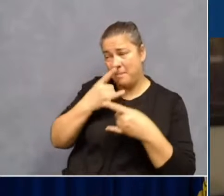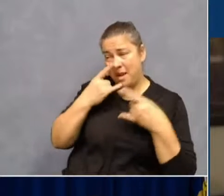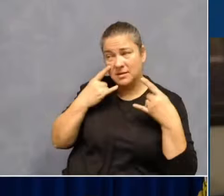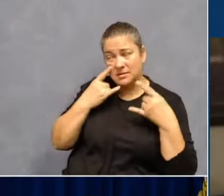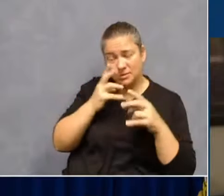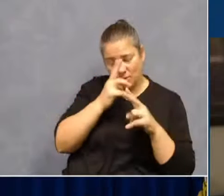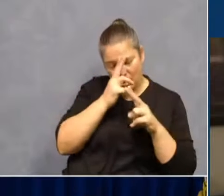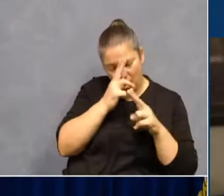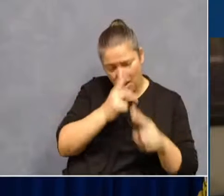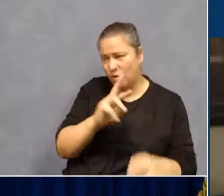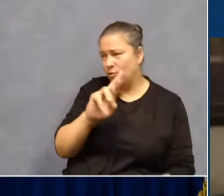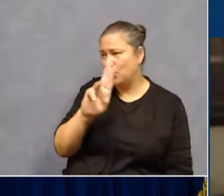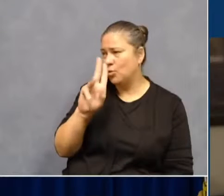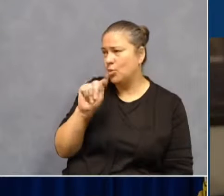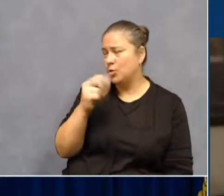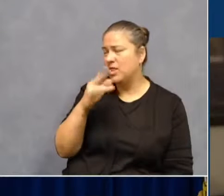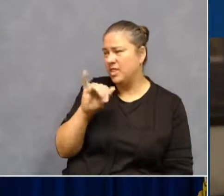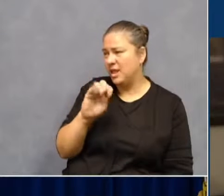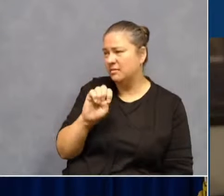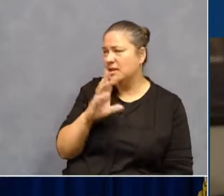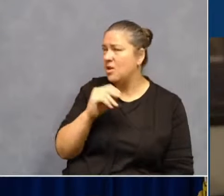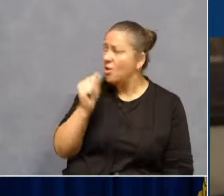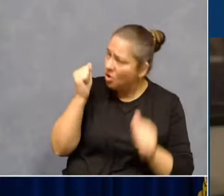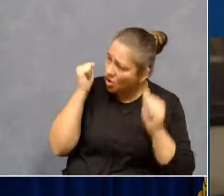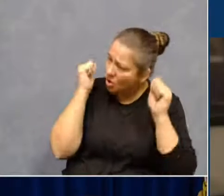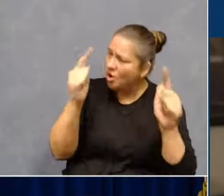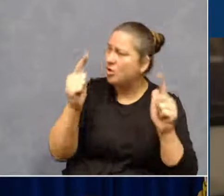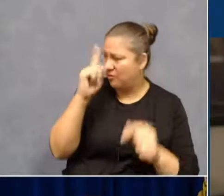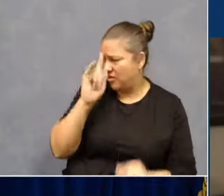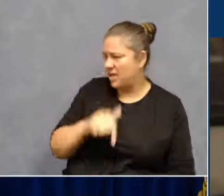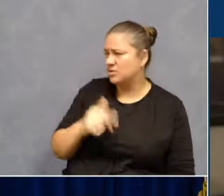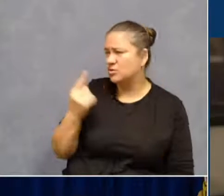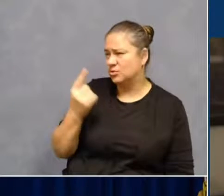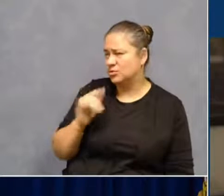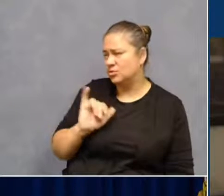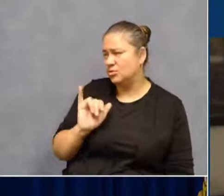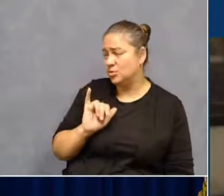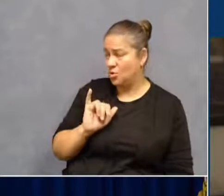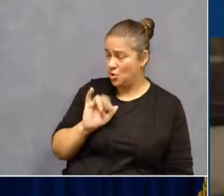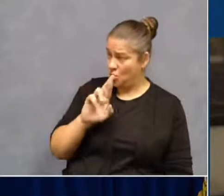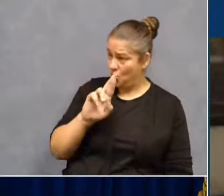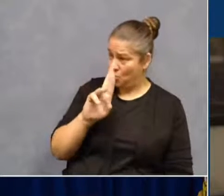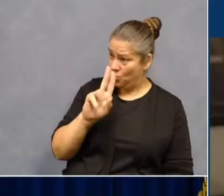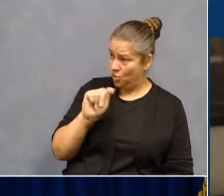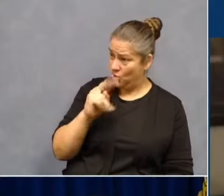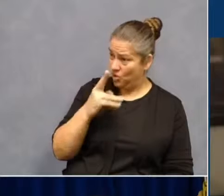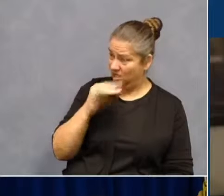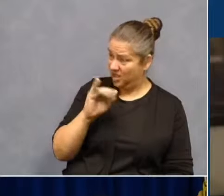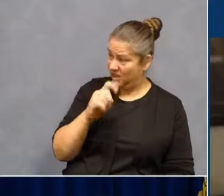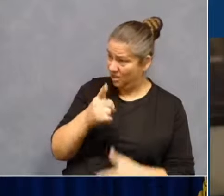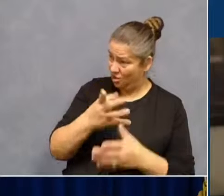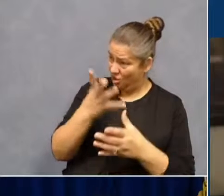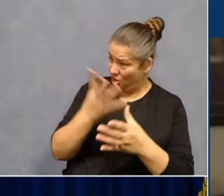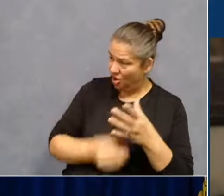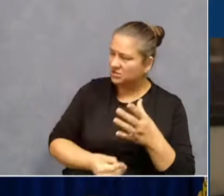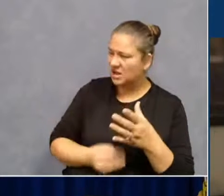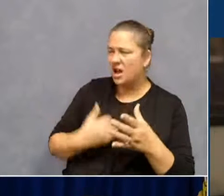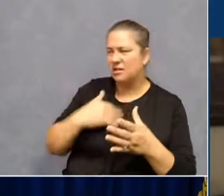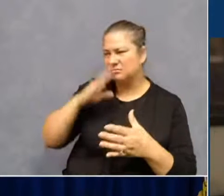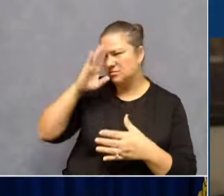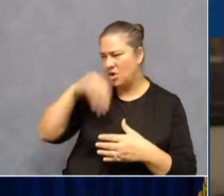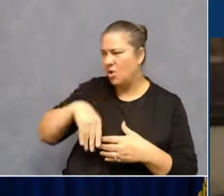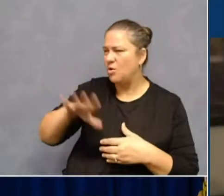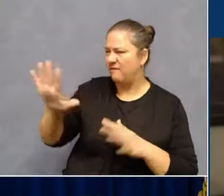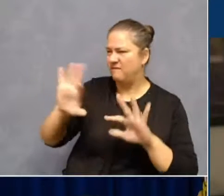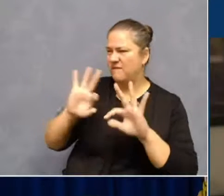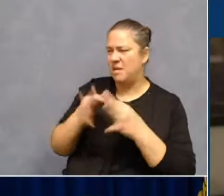same. The loss of Ruthie is a tragic loss, I know, to your family, Miguel, and to your